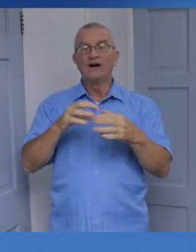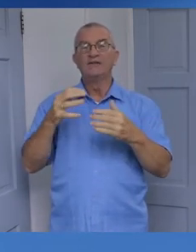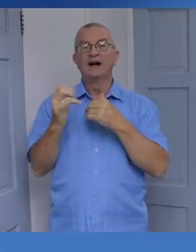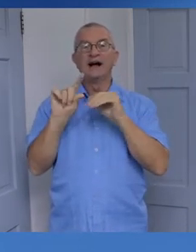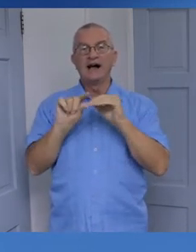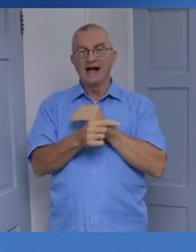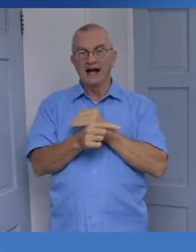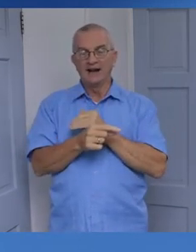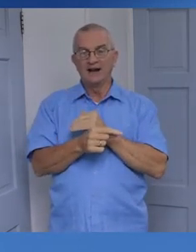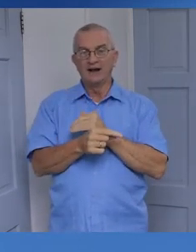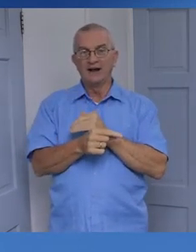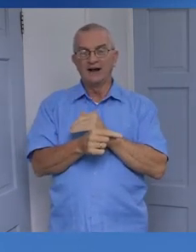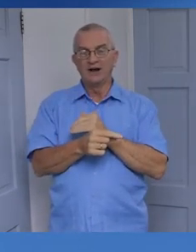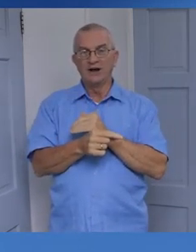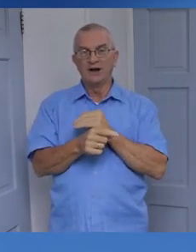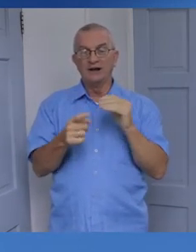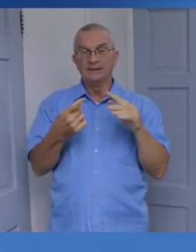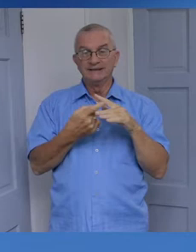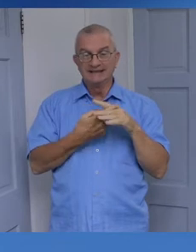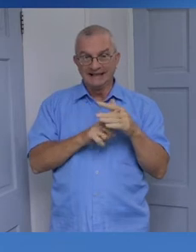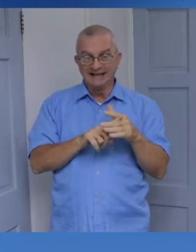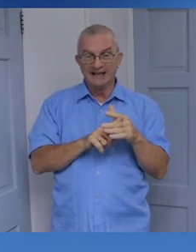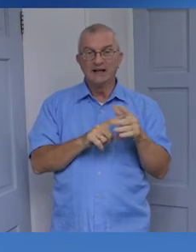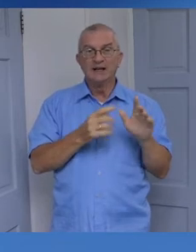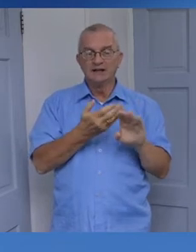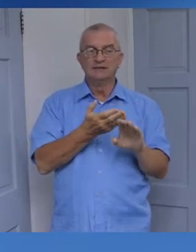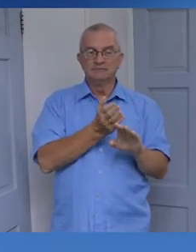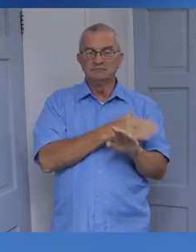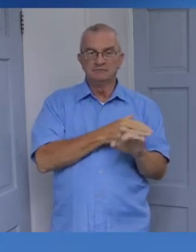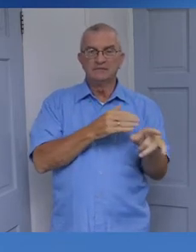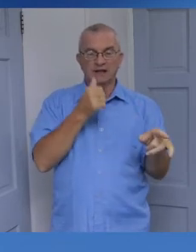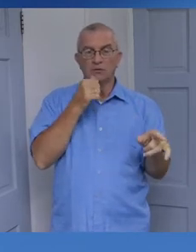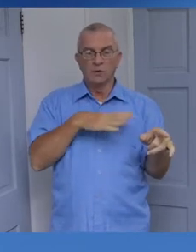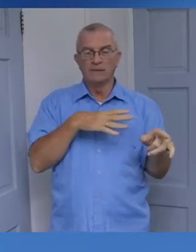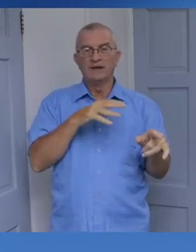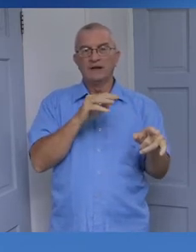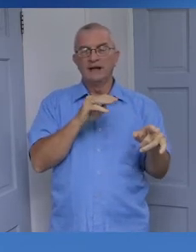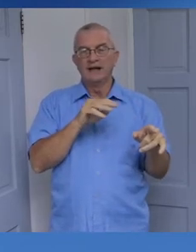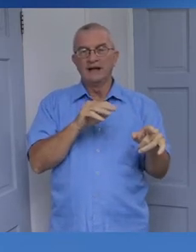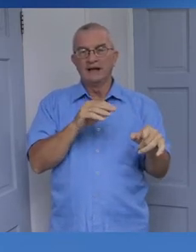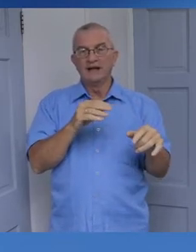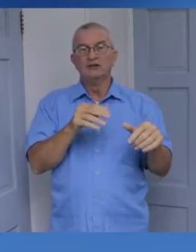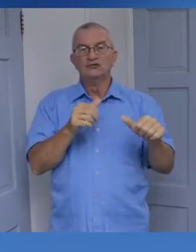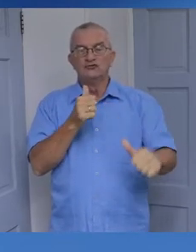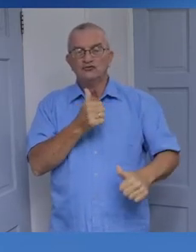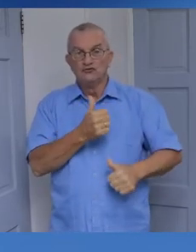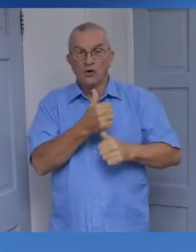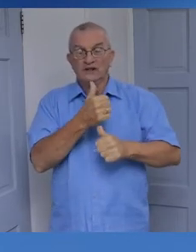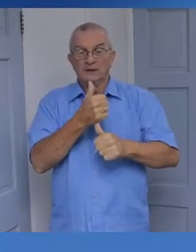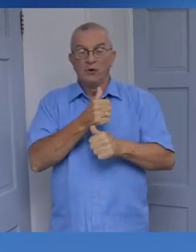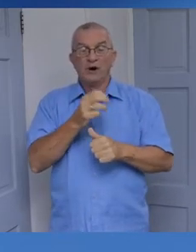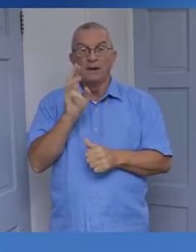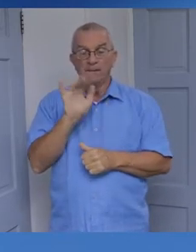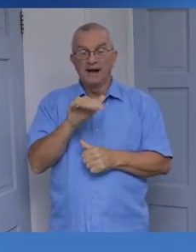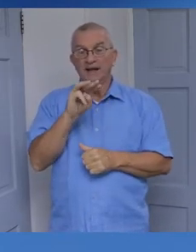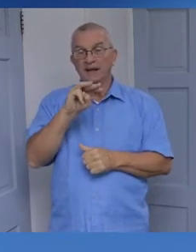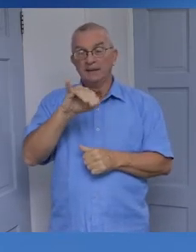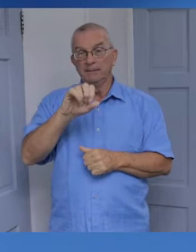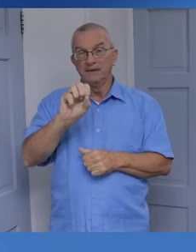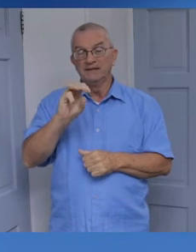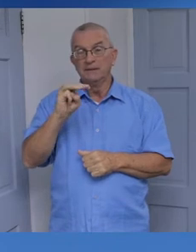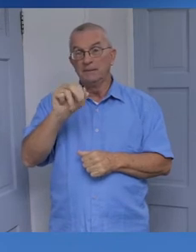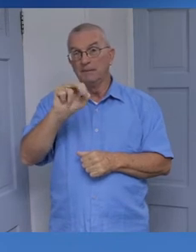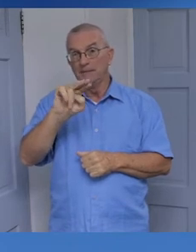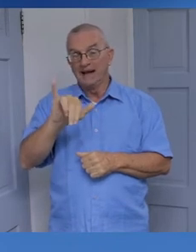Ms. Gillian Butts Garnett and then strongly supported by Ms. Mandy LaFleur of the Ministry of